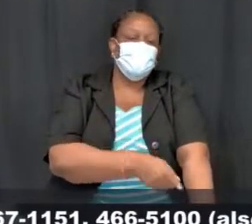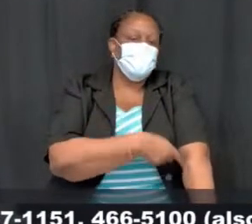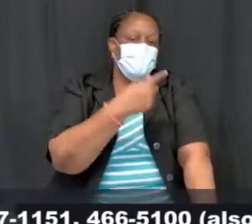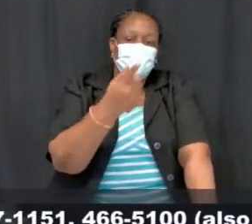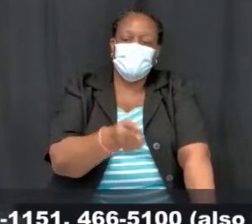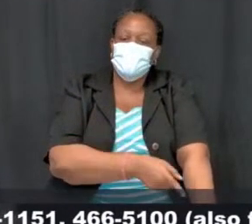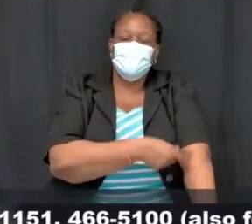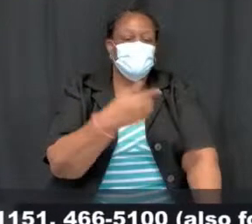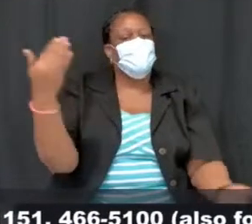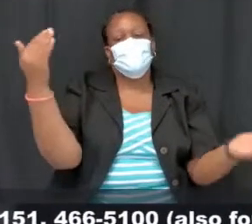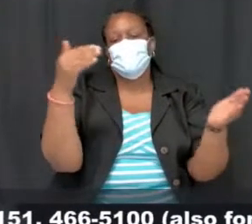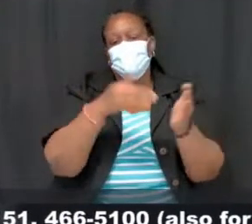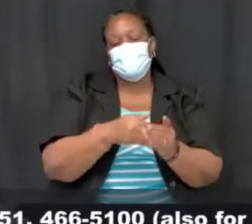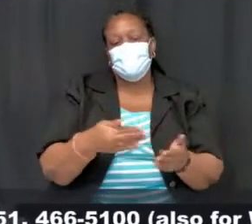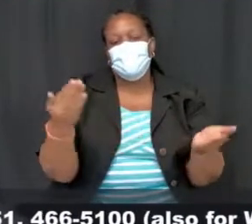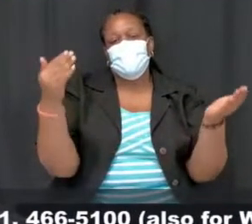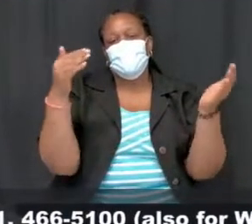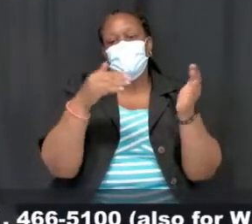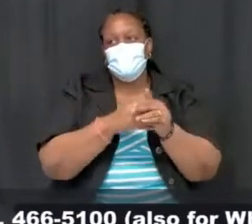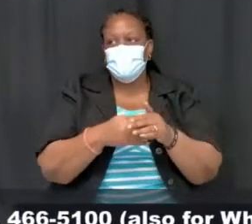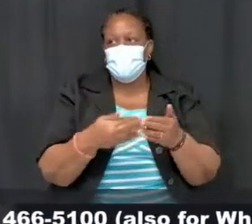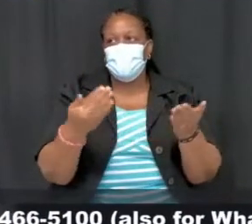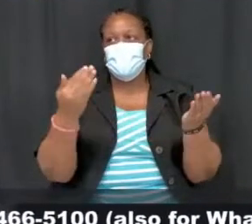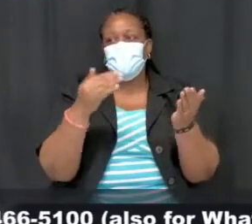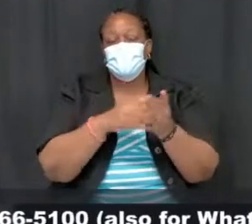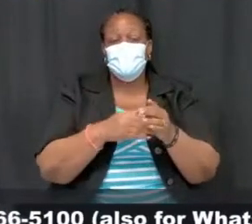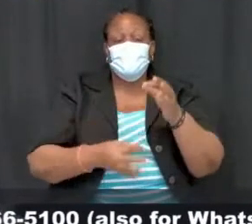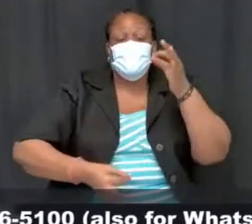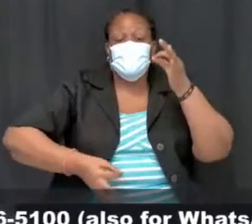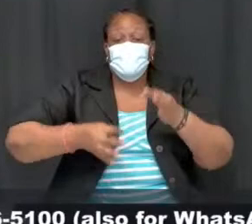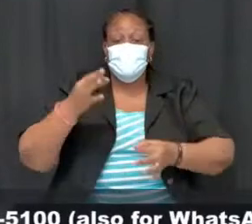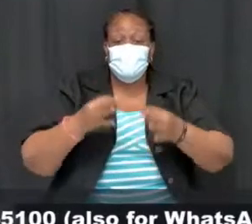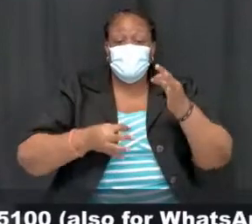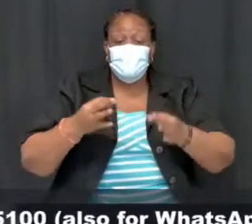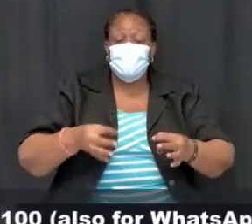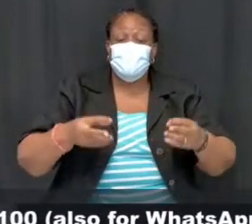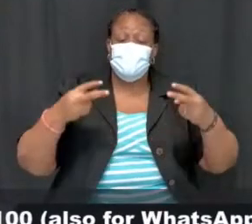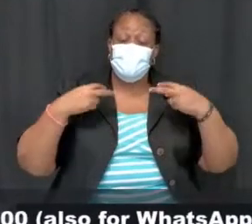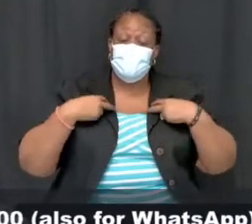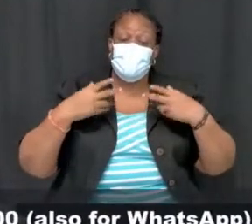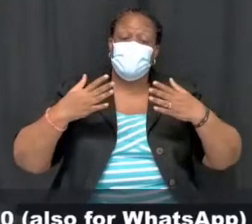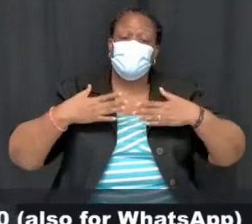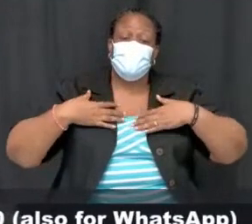if you think that you have a health condition that